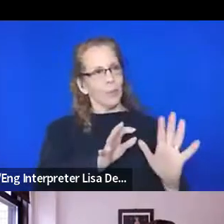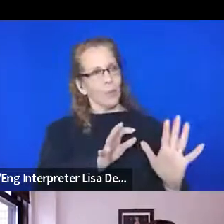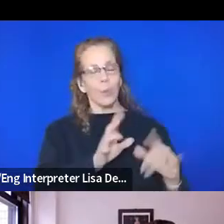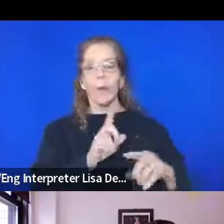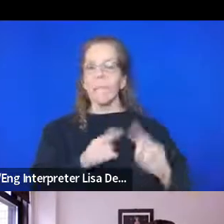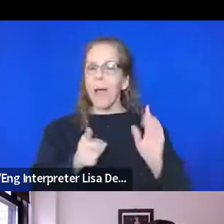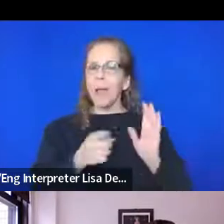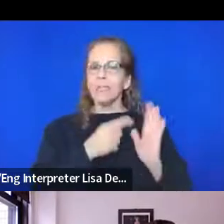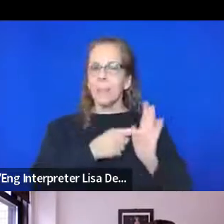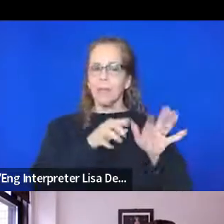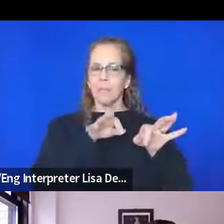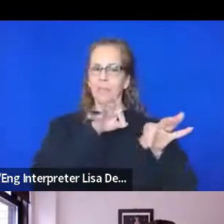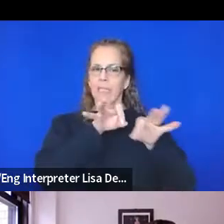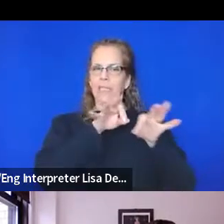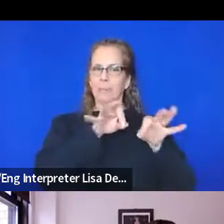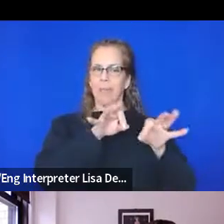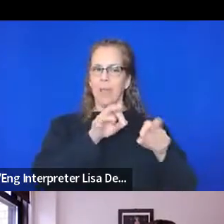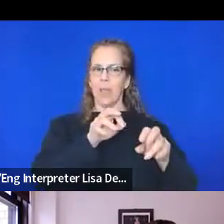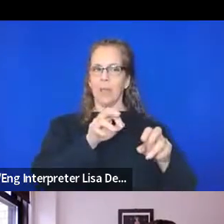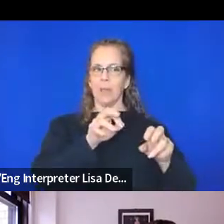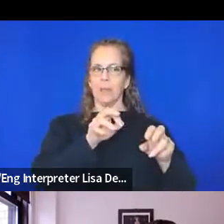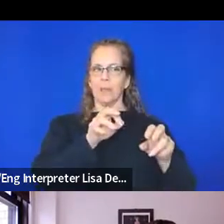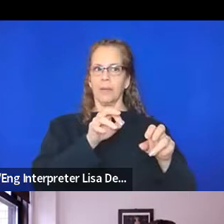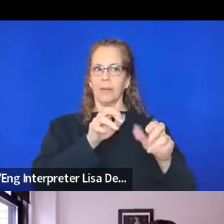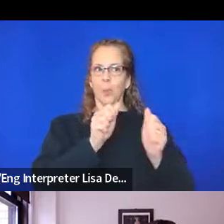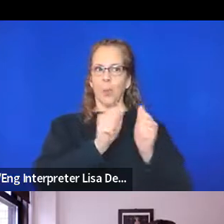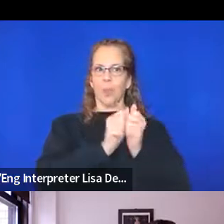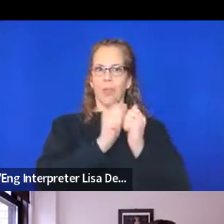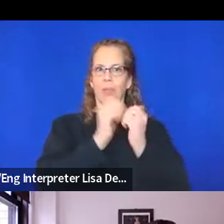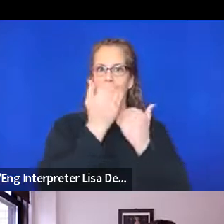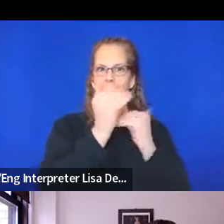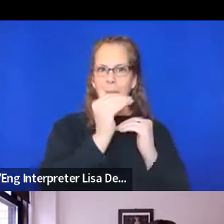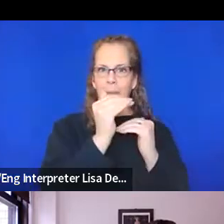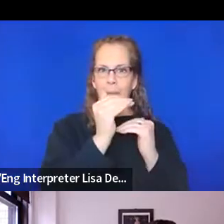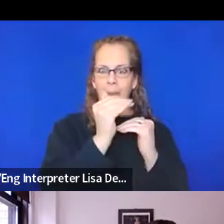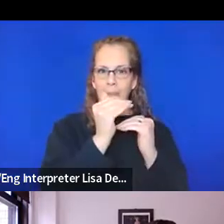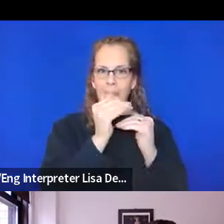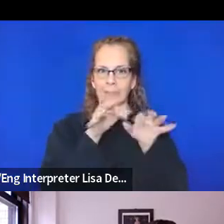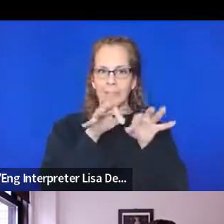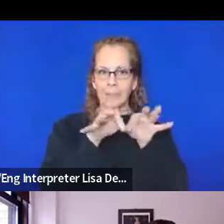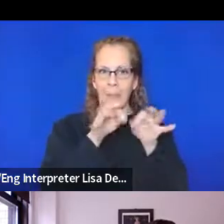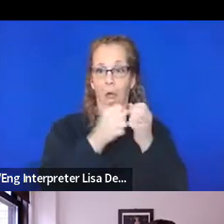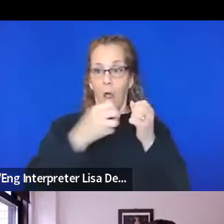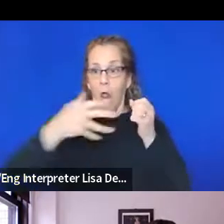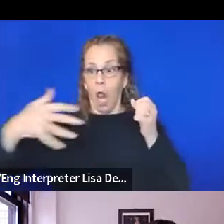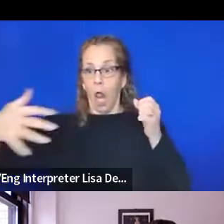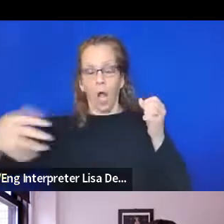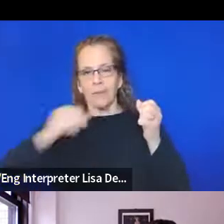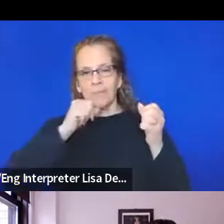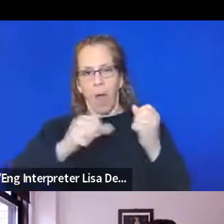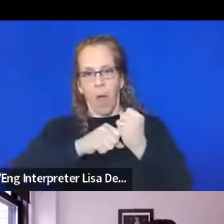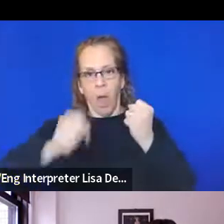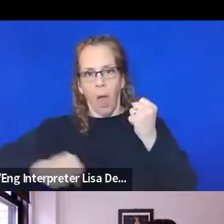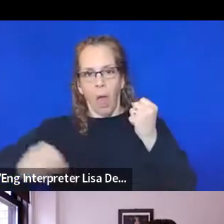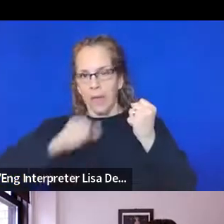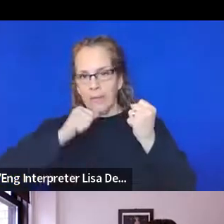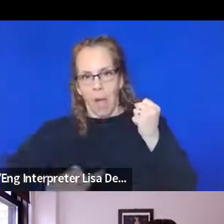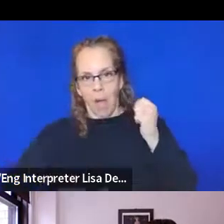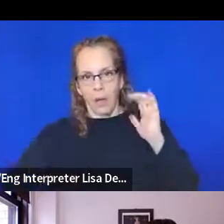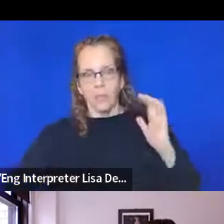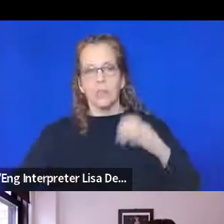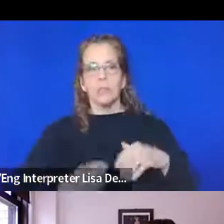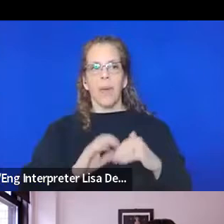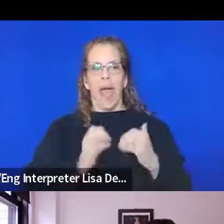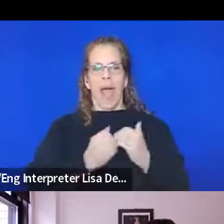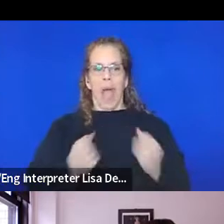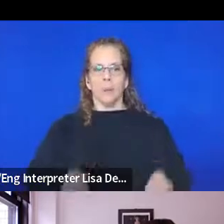like constrained way, or looking at how you spend money. And it's like, well, what